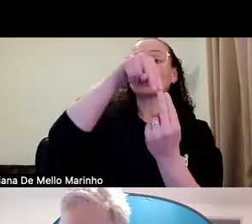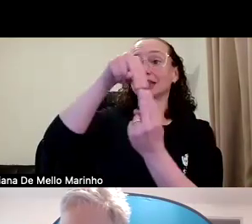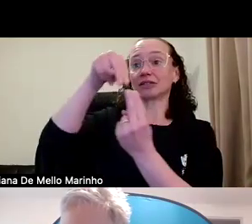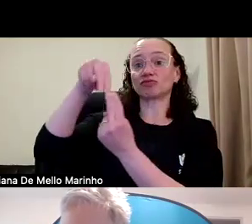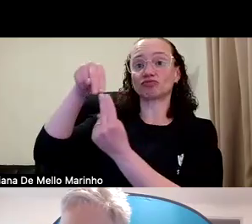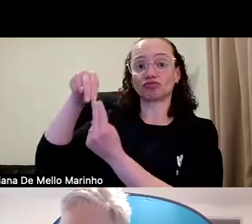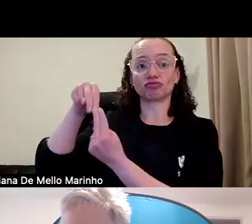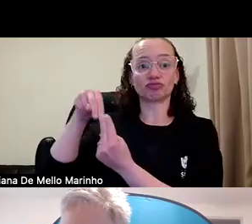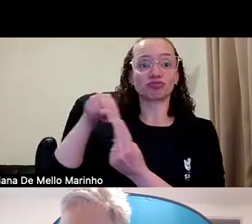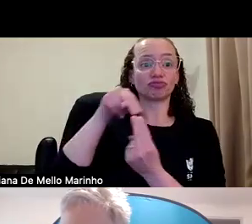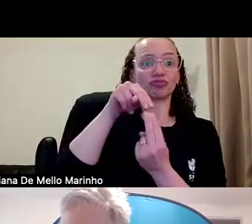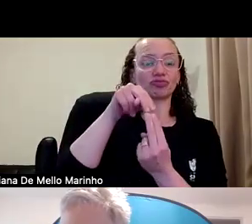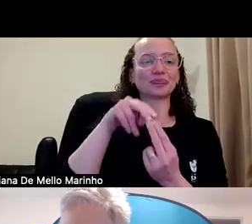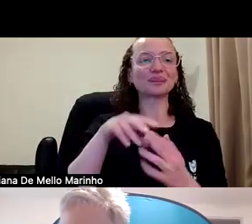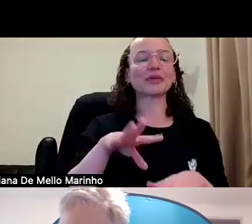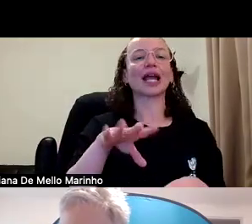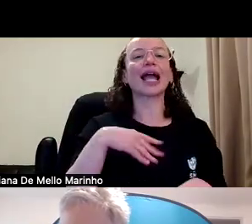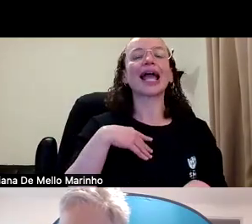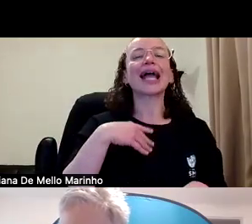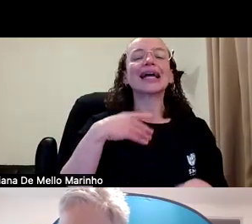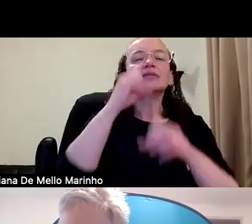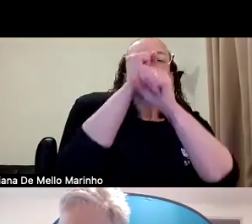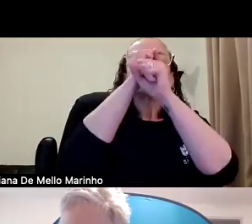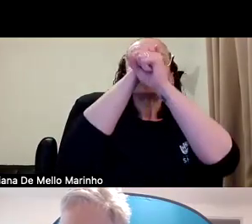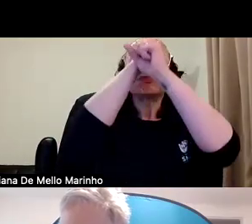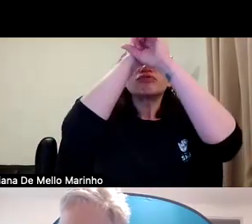Now it gets a little bit more complex. So you've got the teeth.